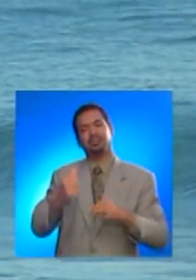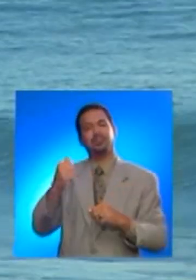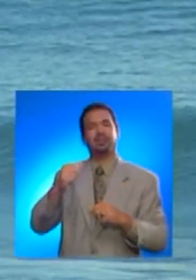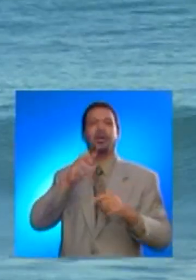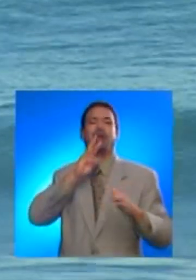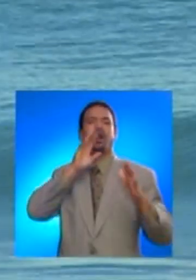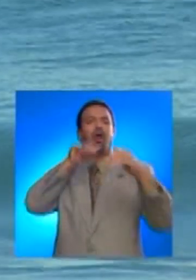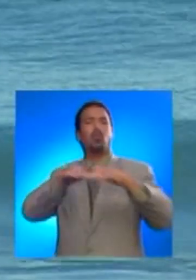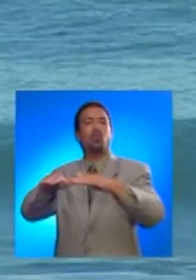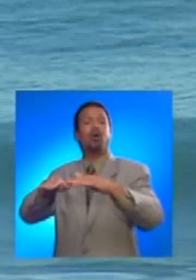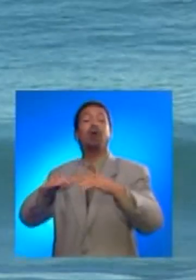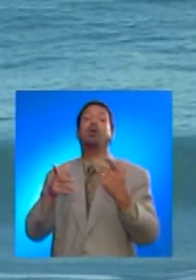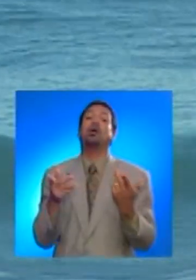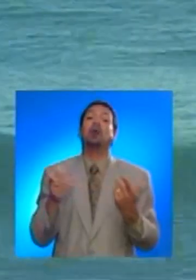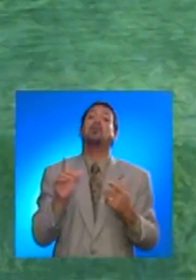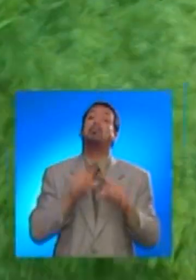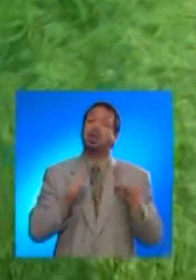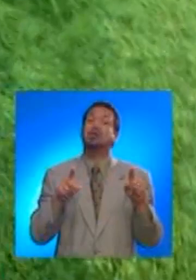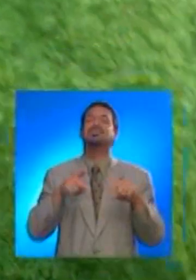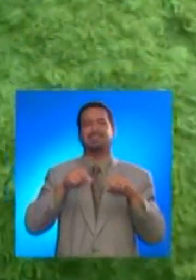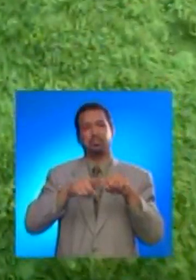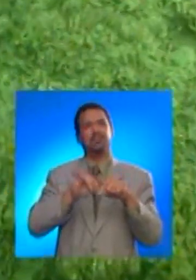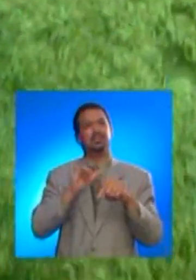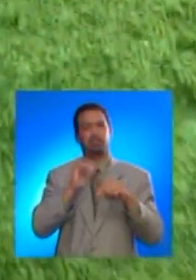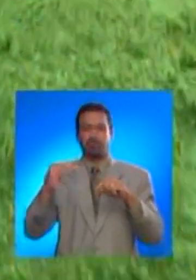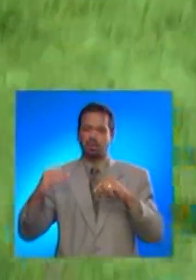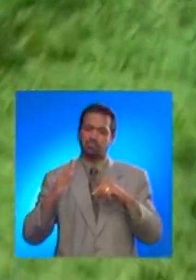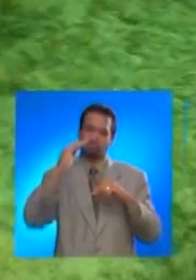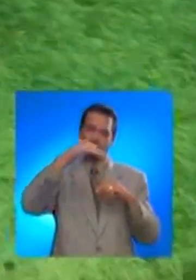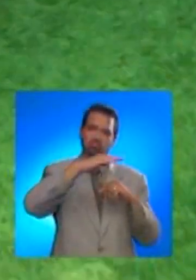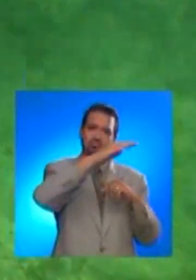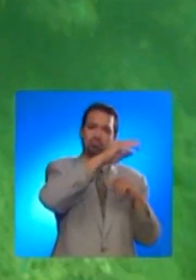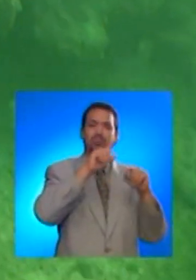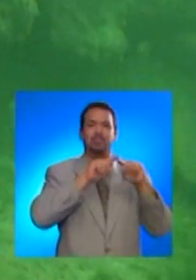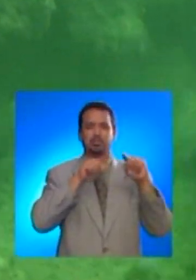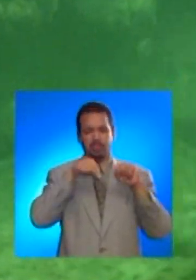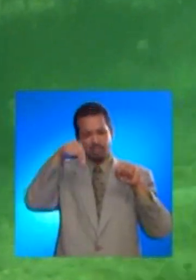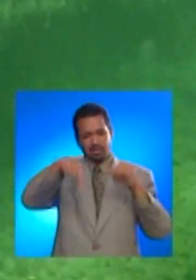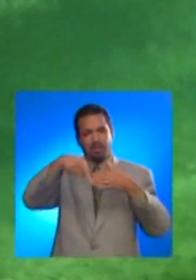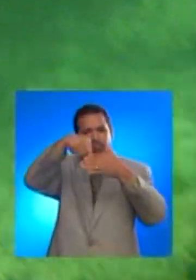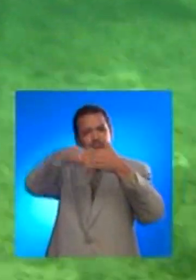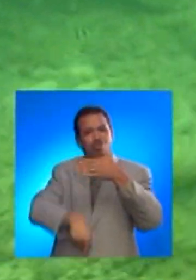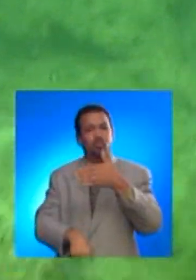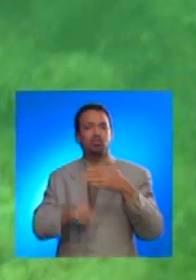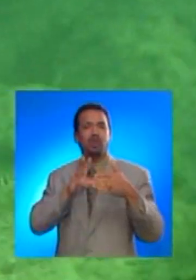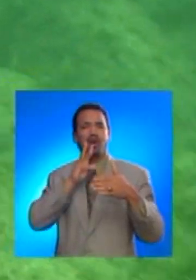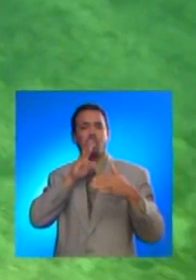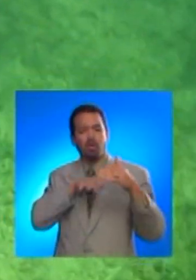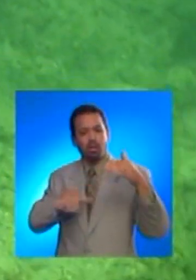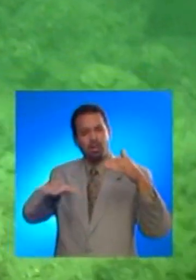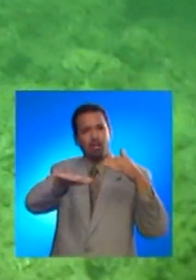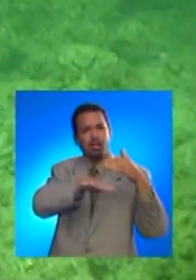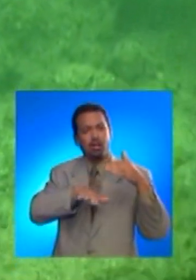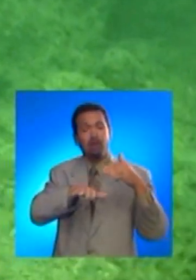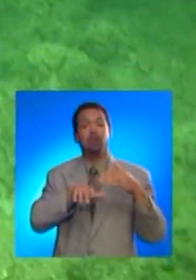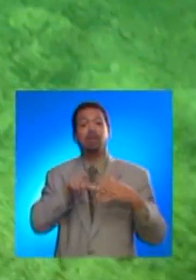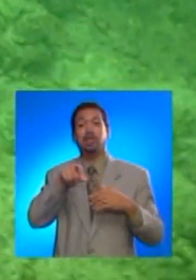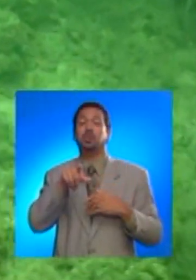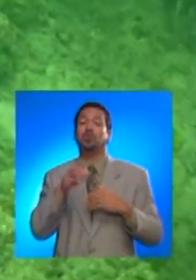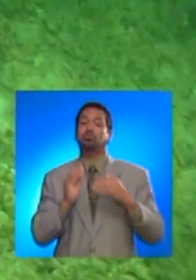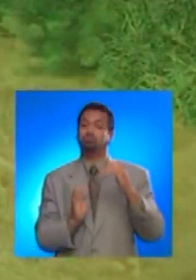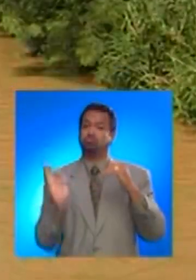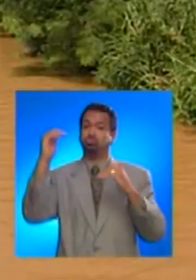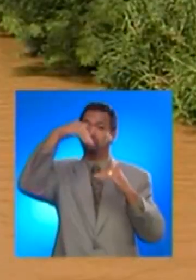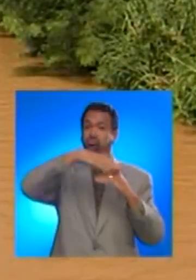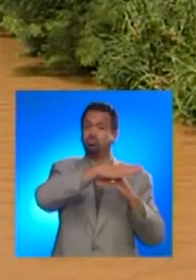are functions of its height in open ocean, but they are also influenced by topography and variations on the ocean floor near the impact